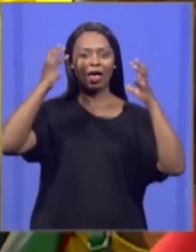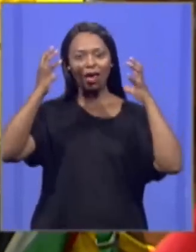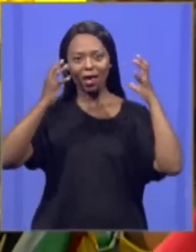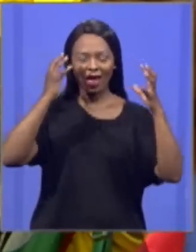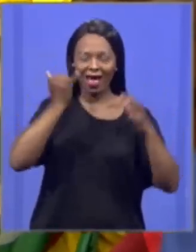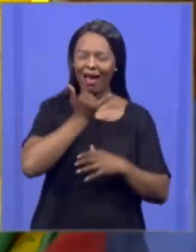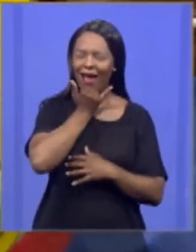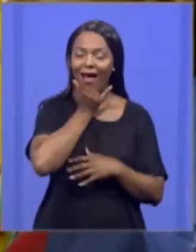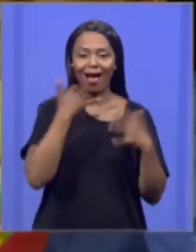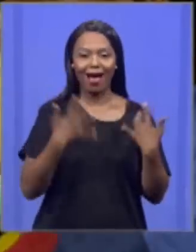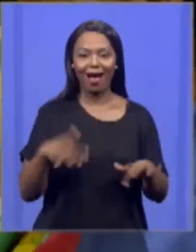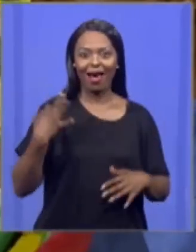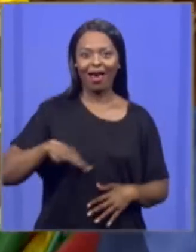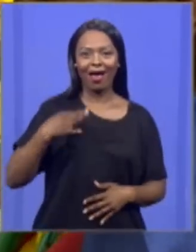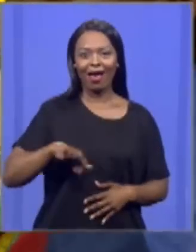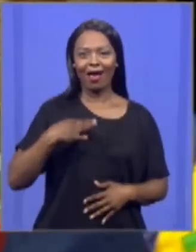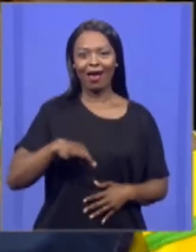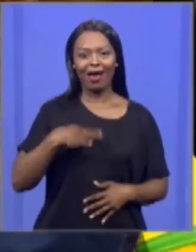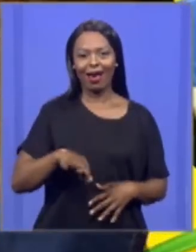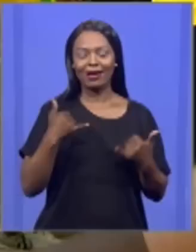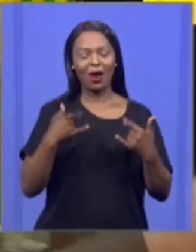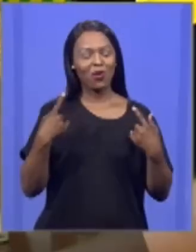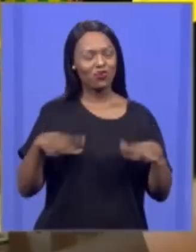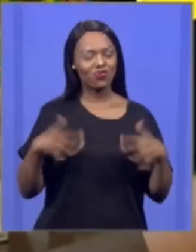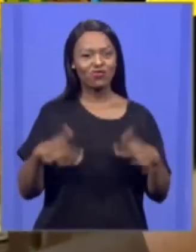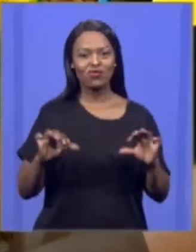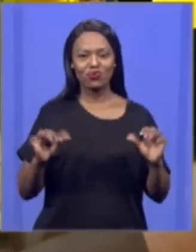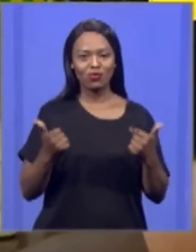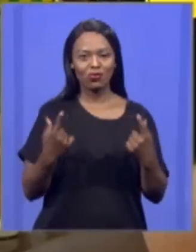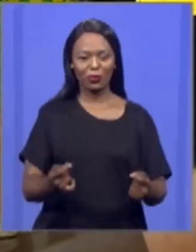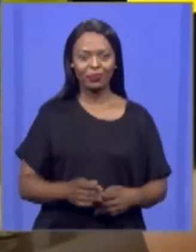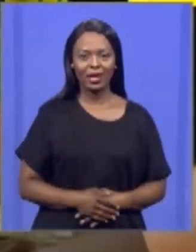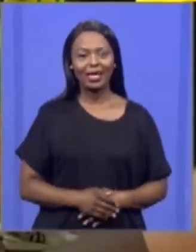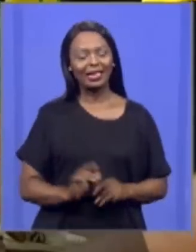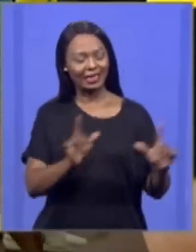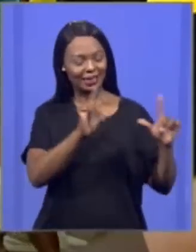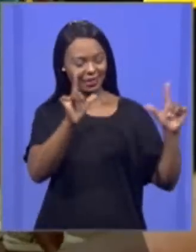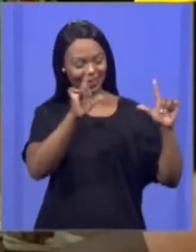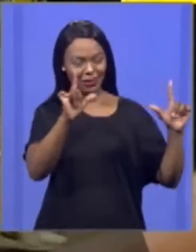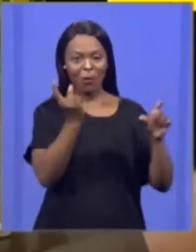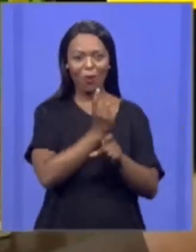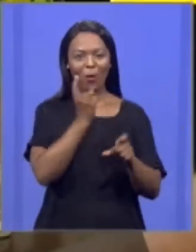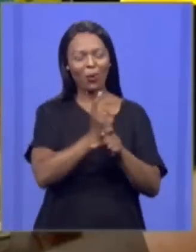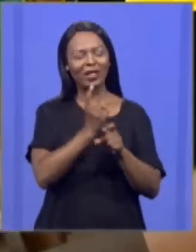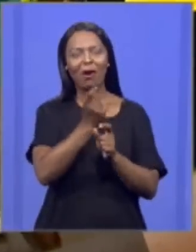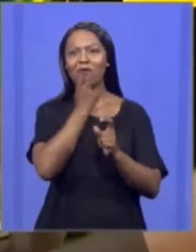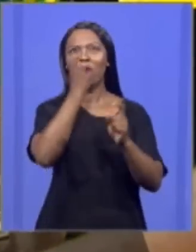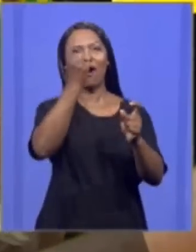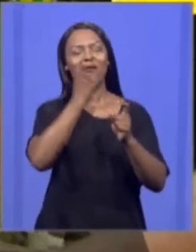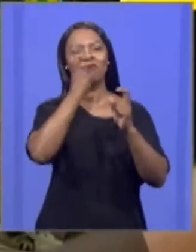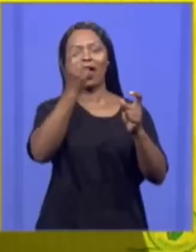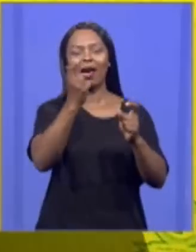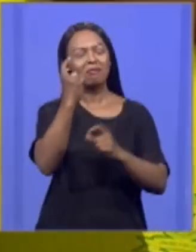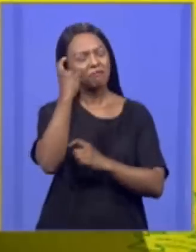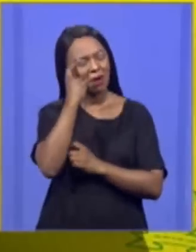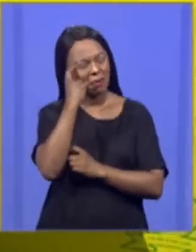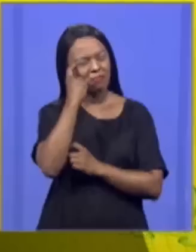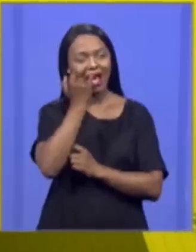tlwala eng gore banyana ba re thabisitse go fetisa telegano le ba Sundowns re a potlo za re robala re thabile re tsewa re